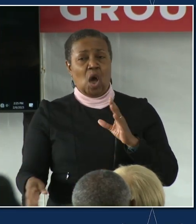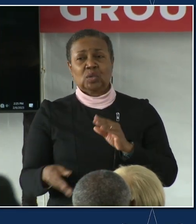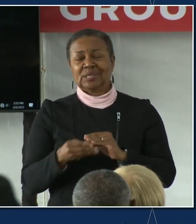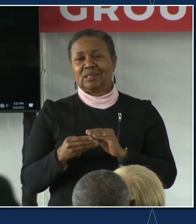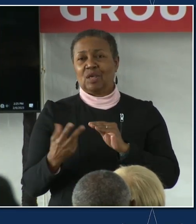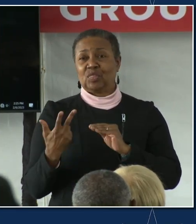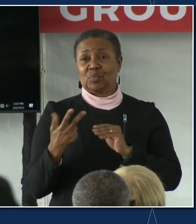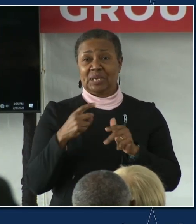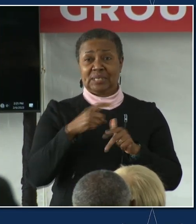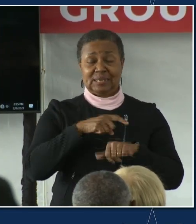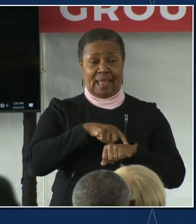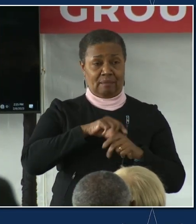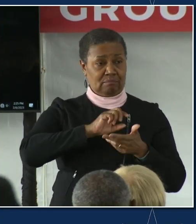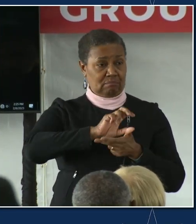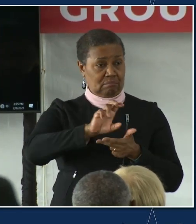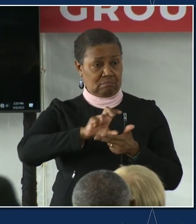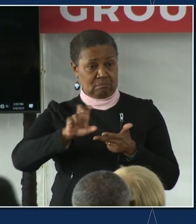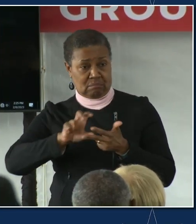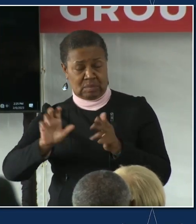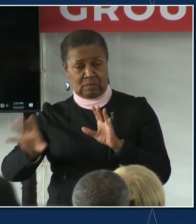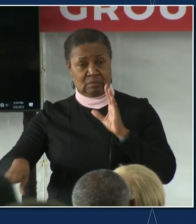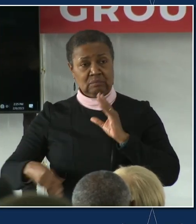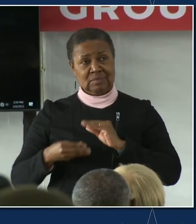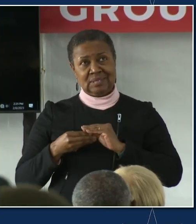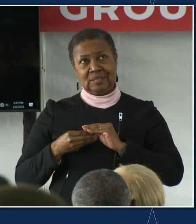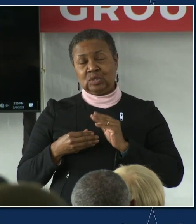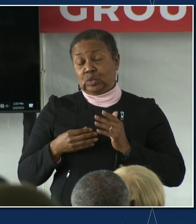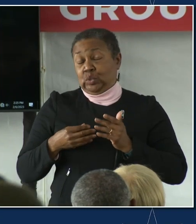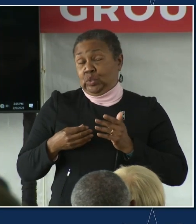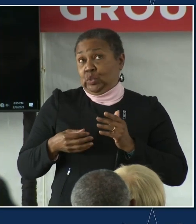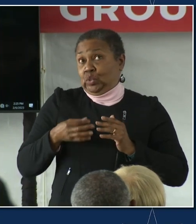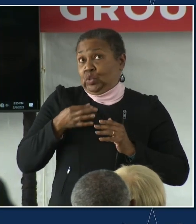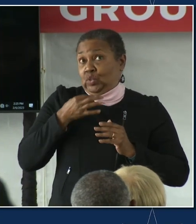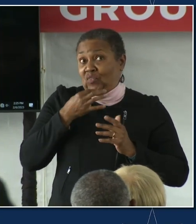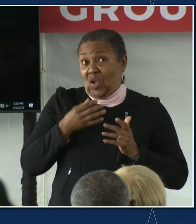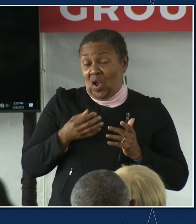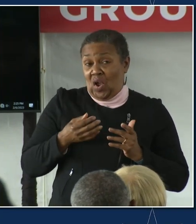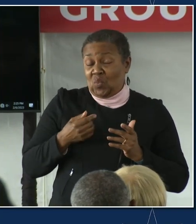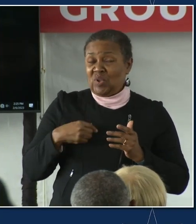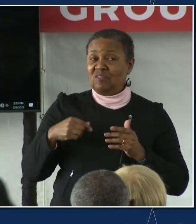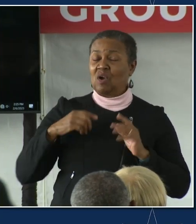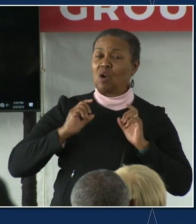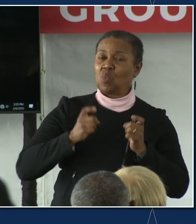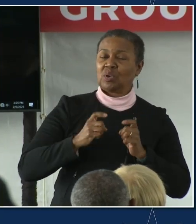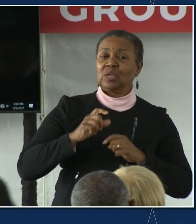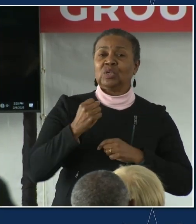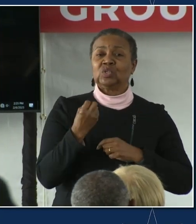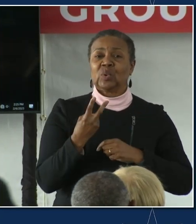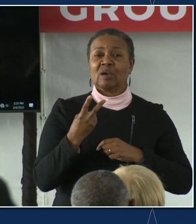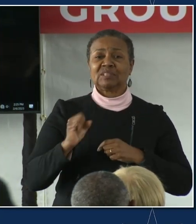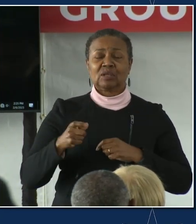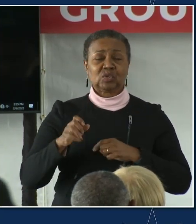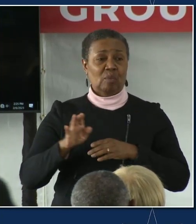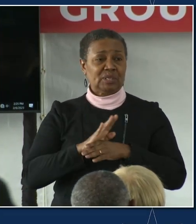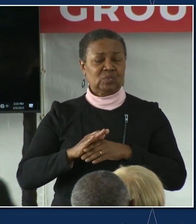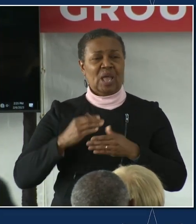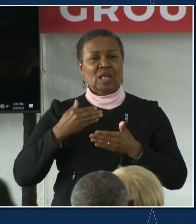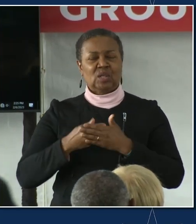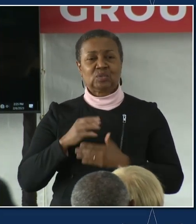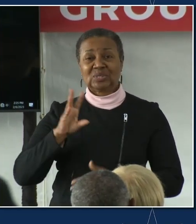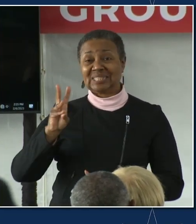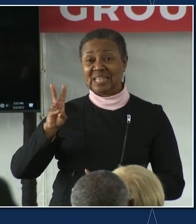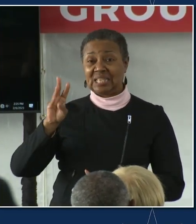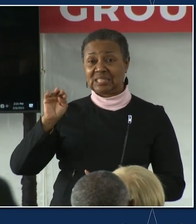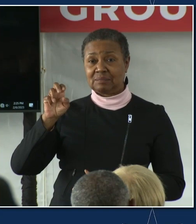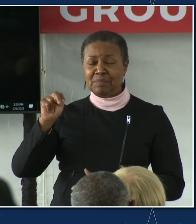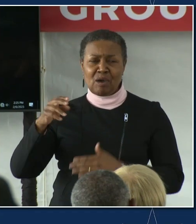the three funding rounds so far, and we're coming for another one, we've awarded 12 South Shore businesses with close to